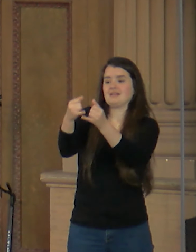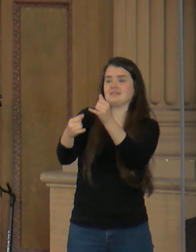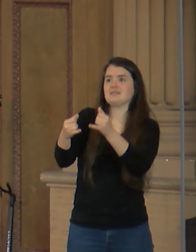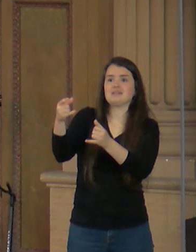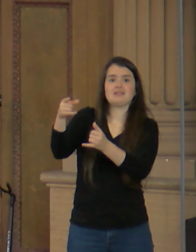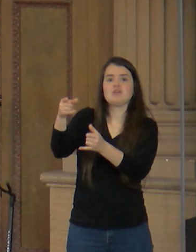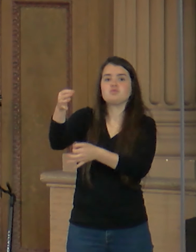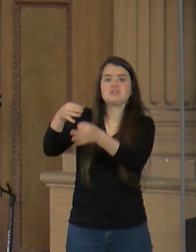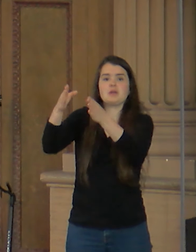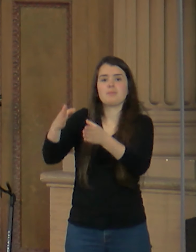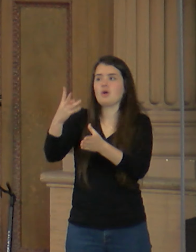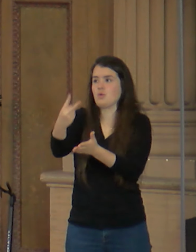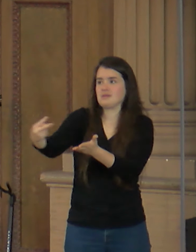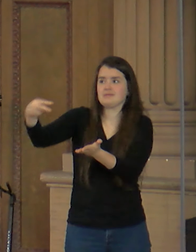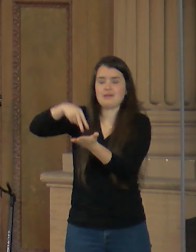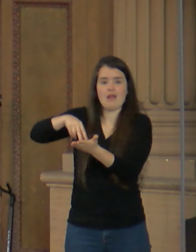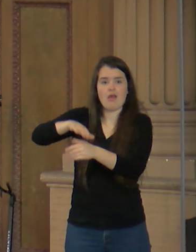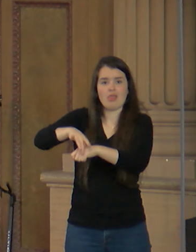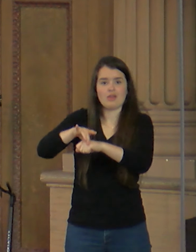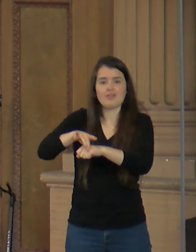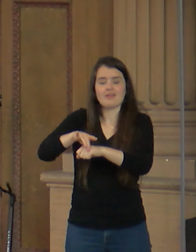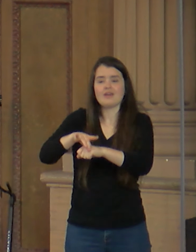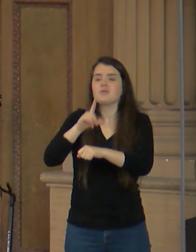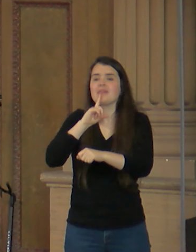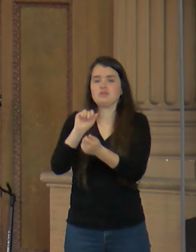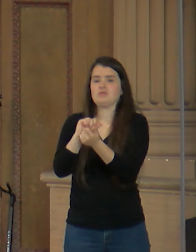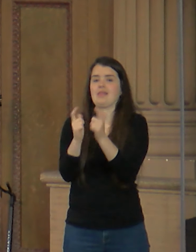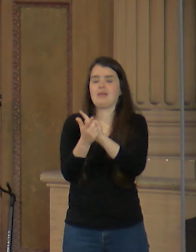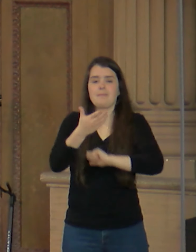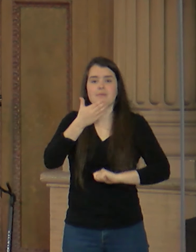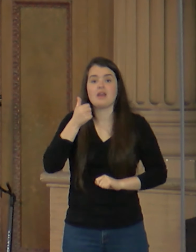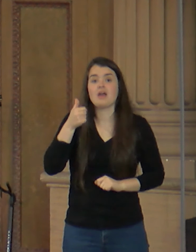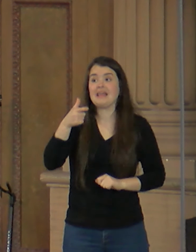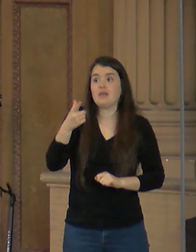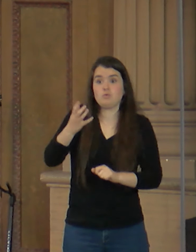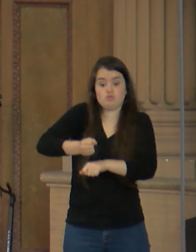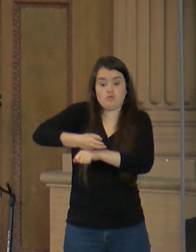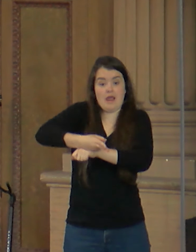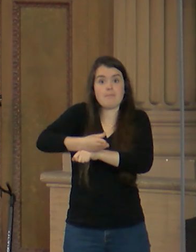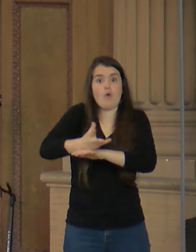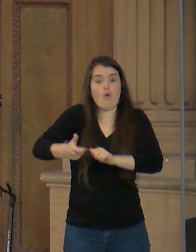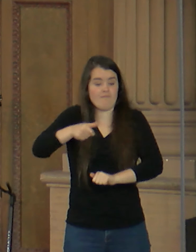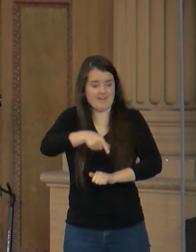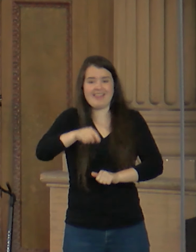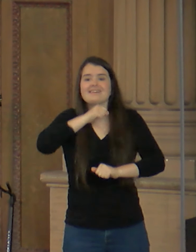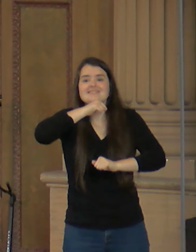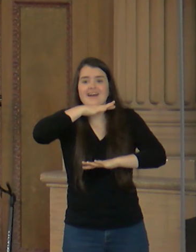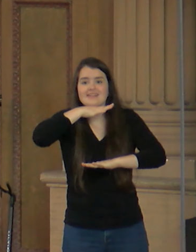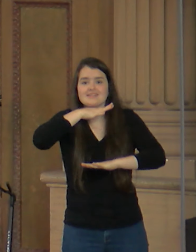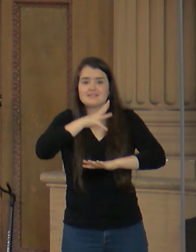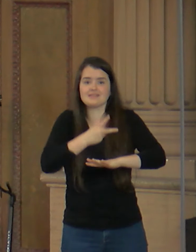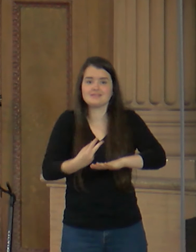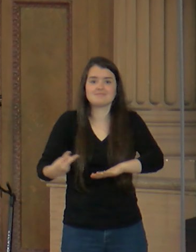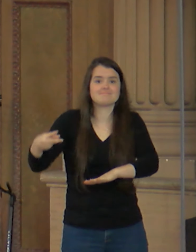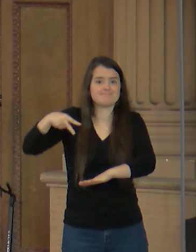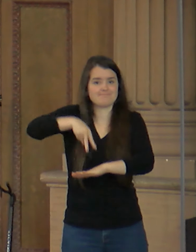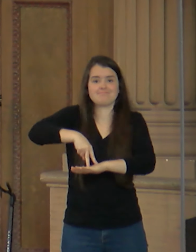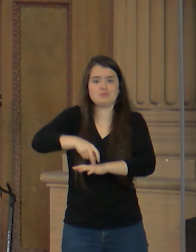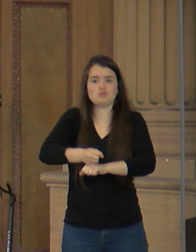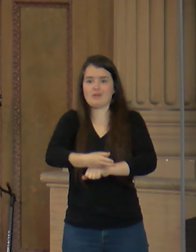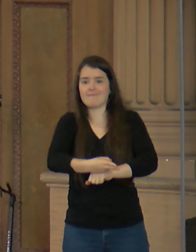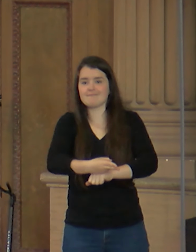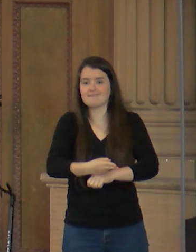better translated, "At last he will triumph over the dust." And when Job talks about the dust in